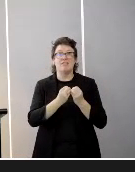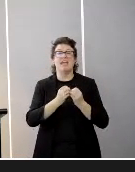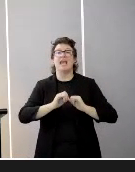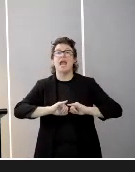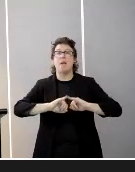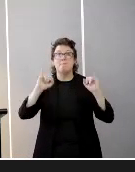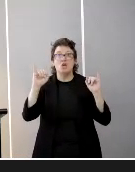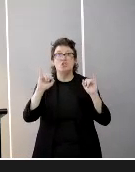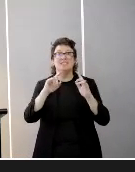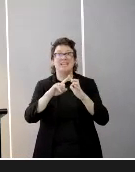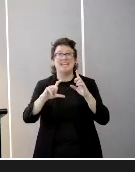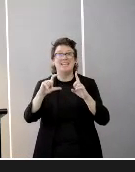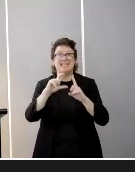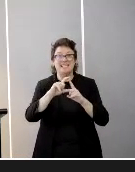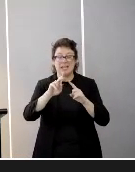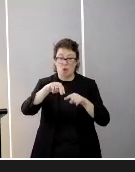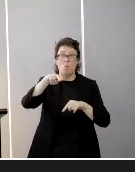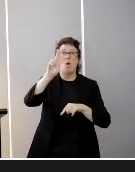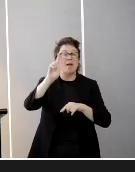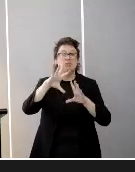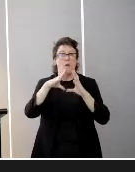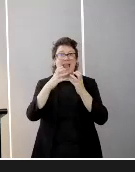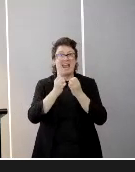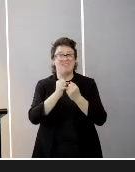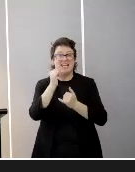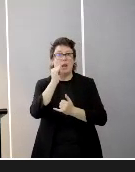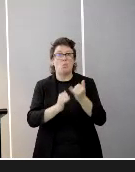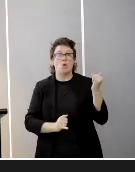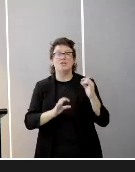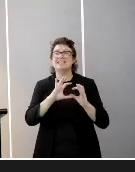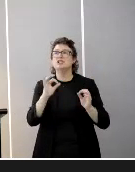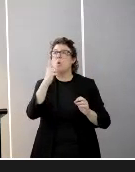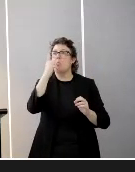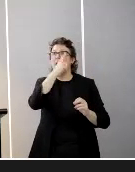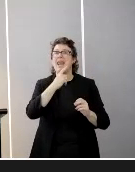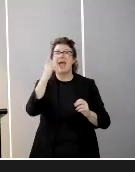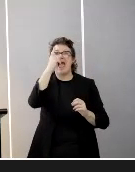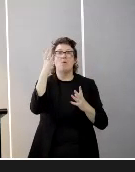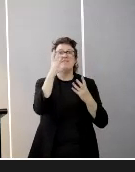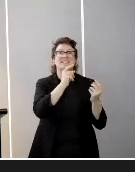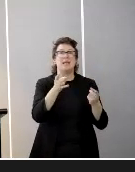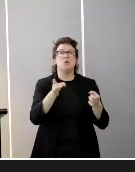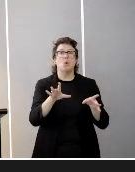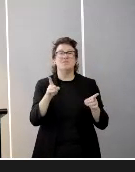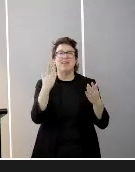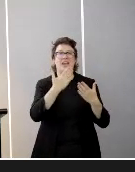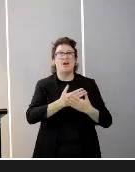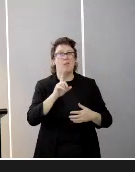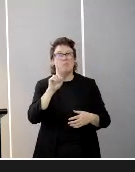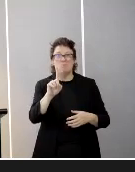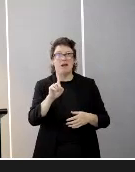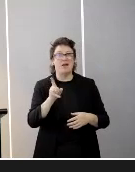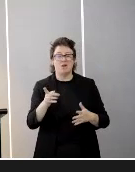emergency department presentations go up. So it's not just an hour of sleep that you lose that night,